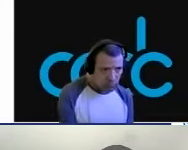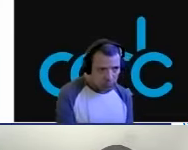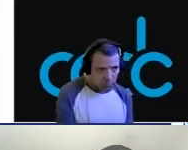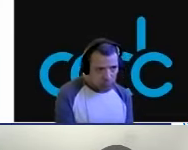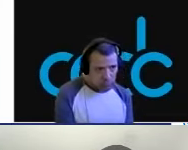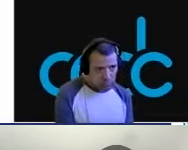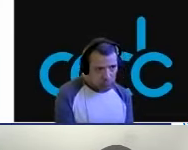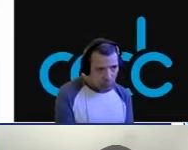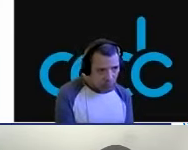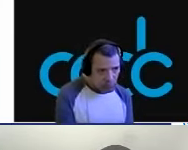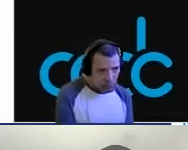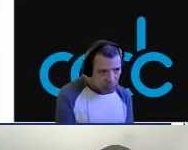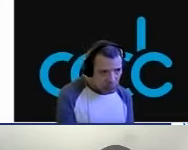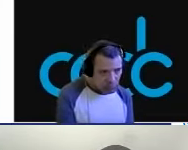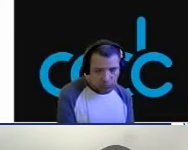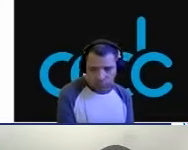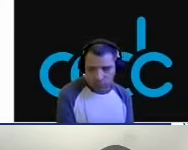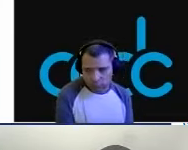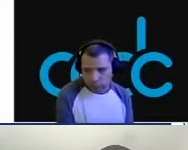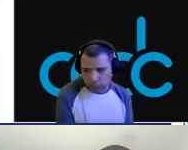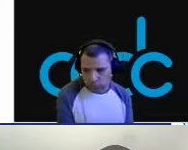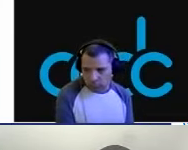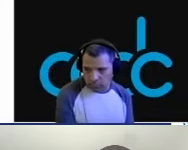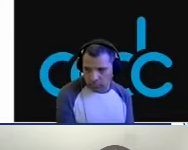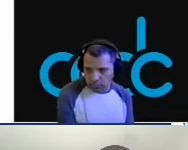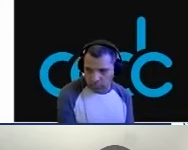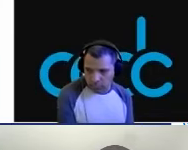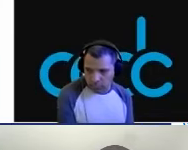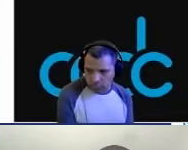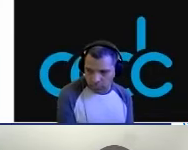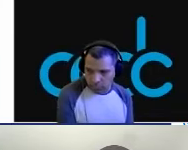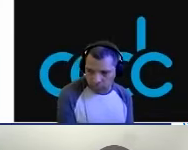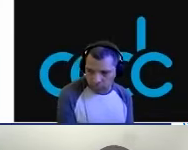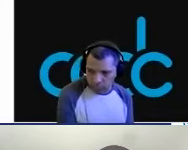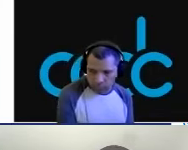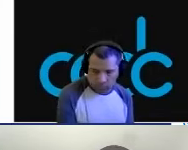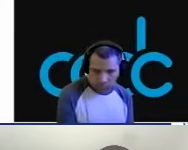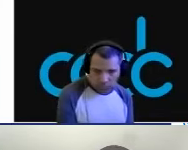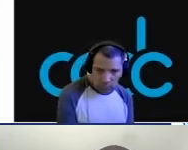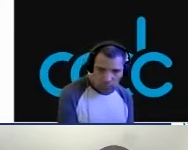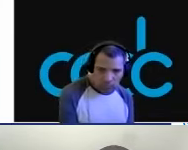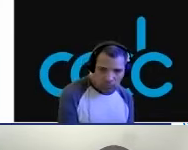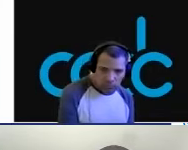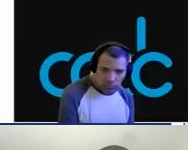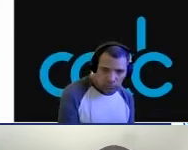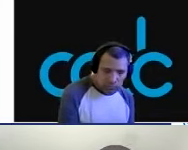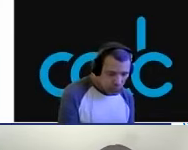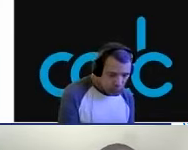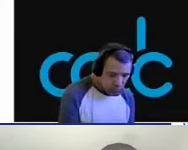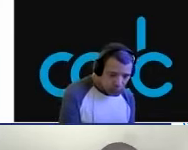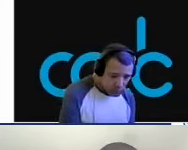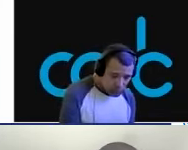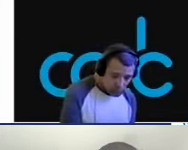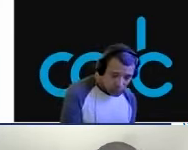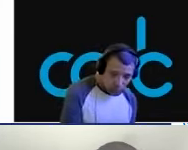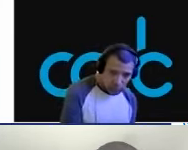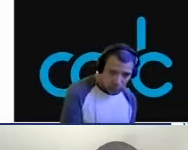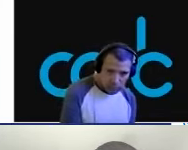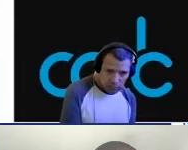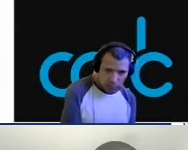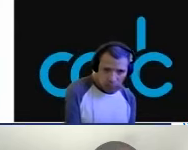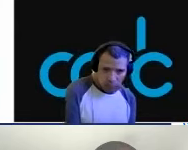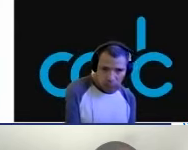go. Members would not need to repeat their data multiple times to various providers. Data would be able to be